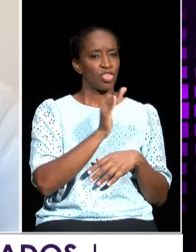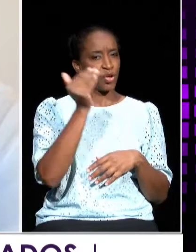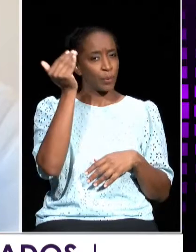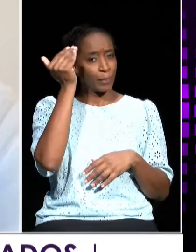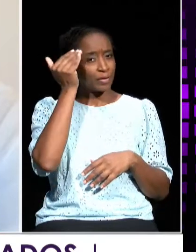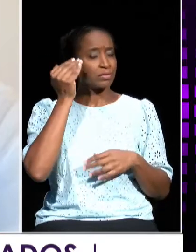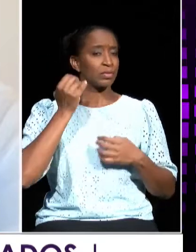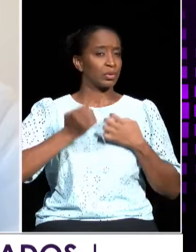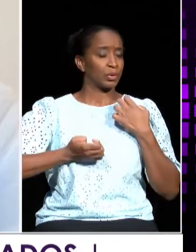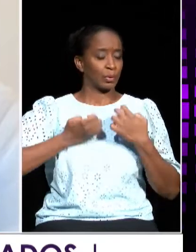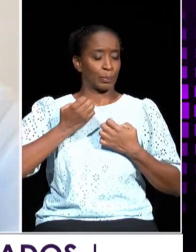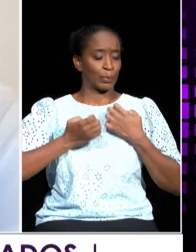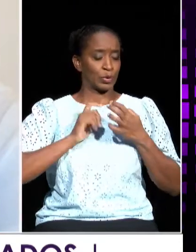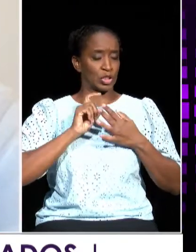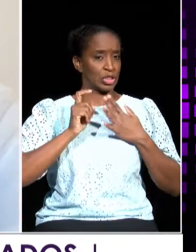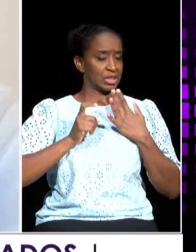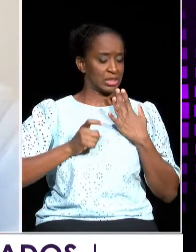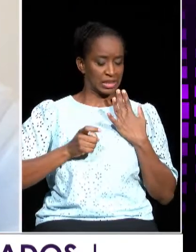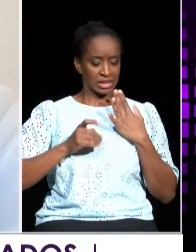support their children adequately.